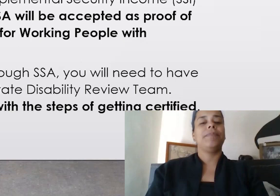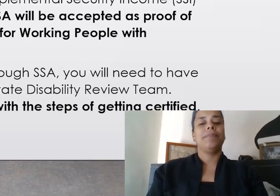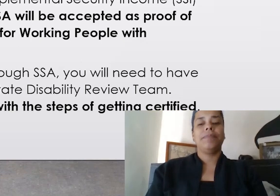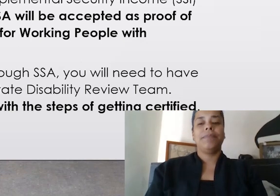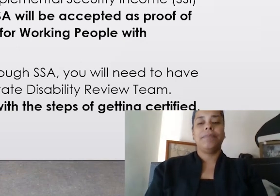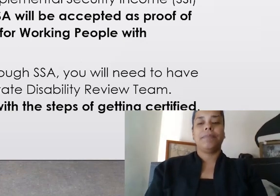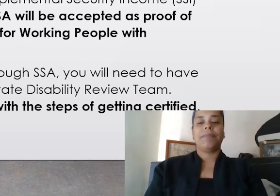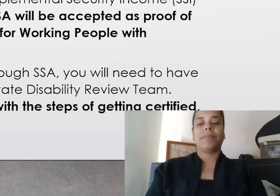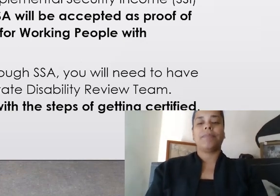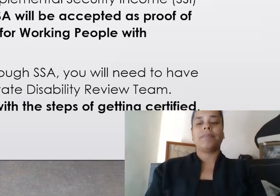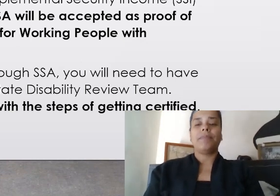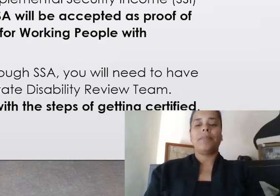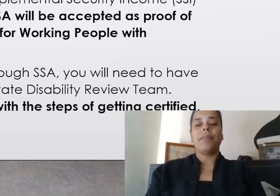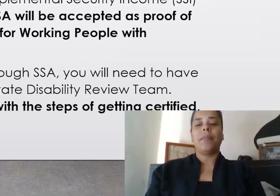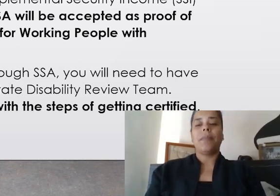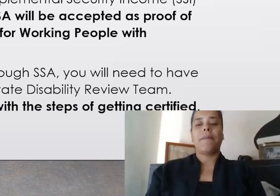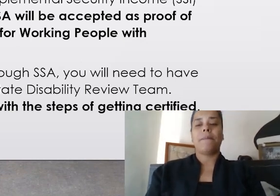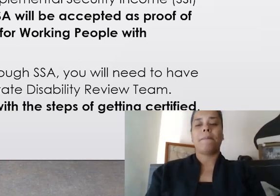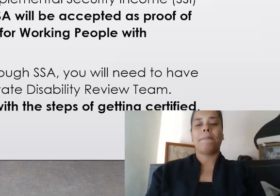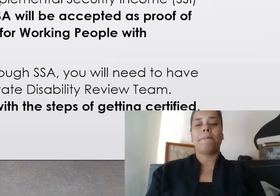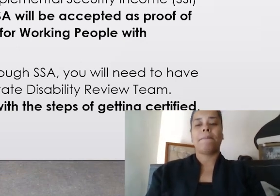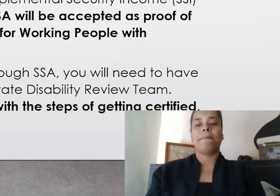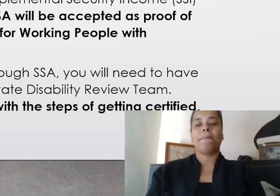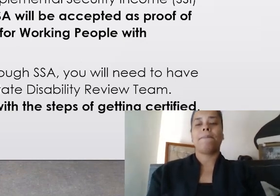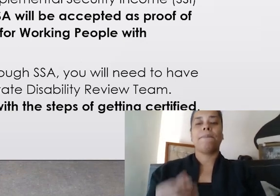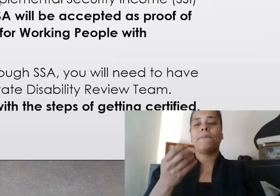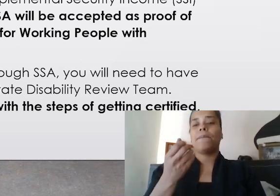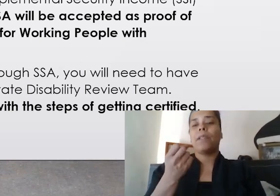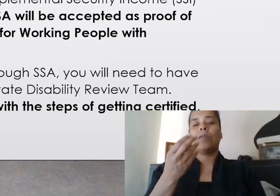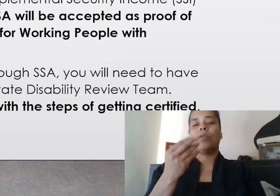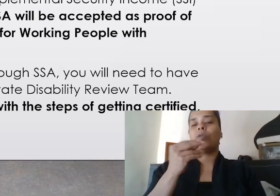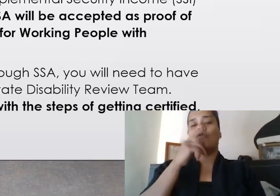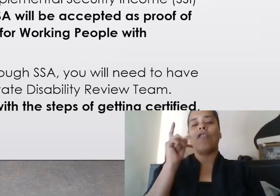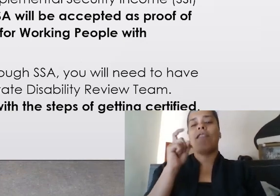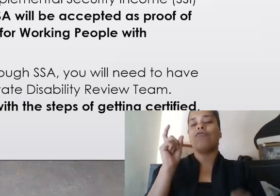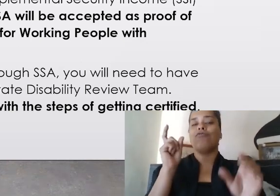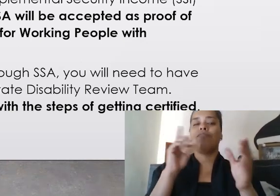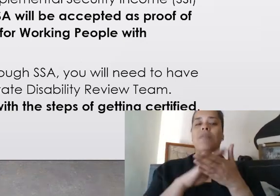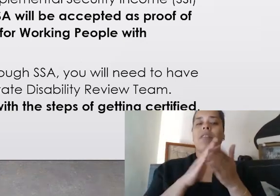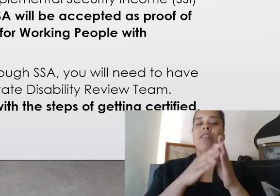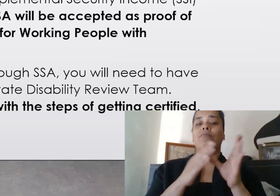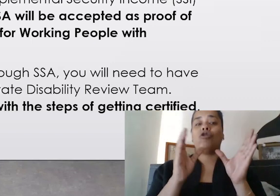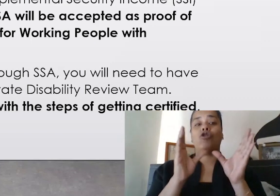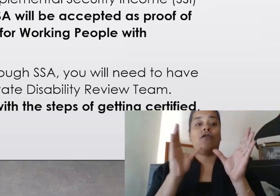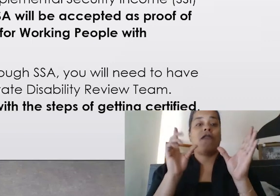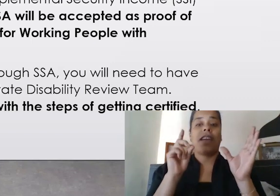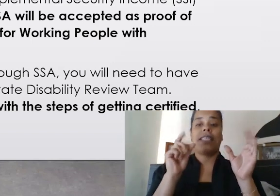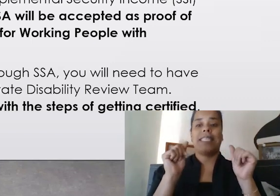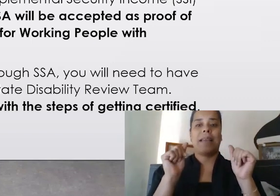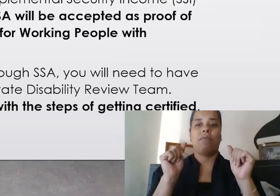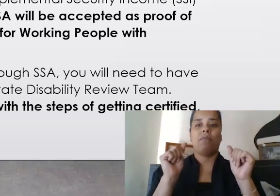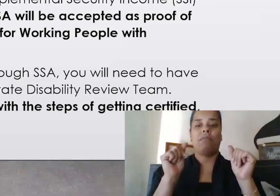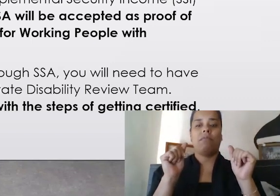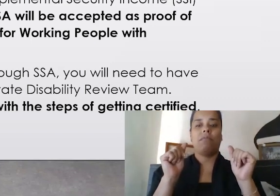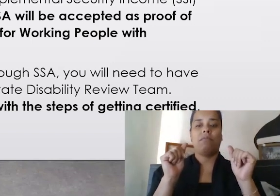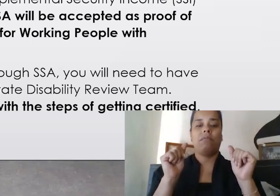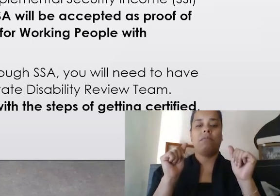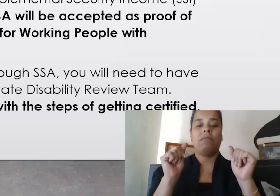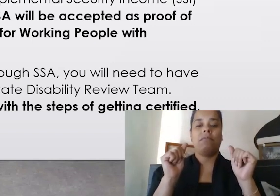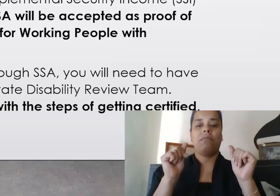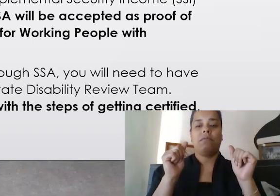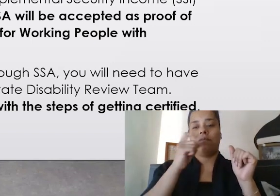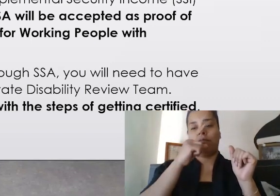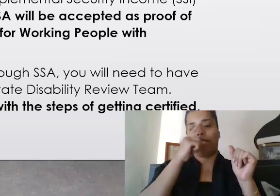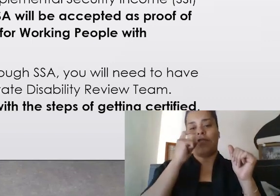And that way you don't have to become certified disabled through the disability review team, because